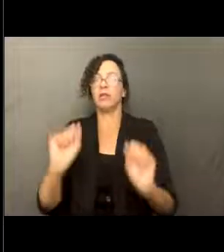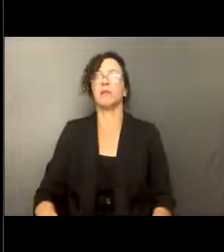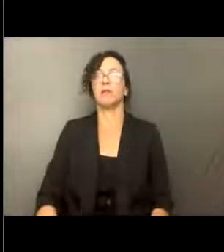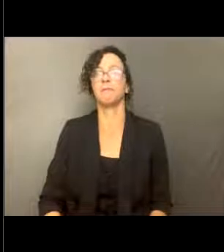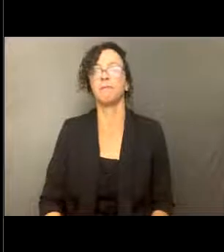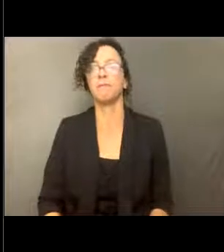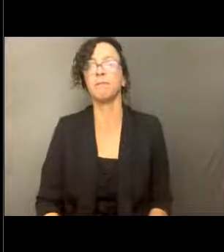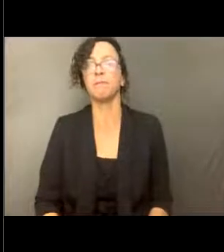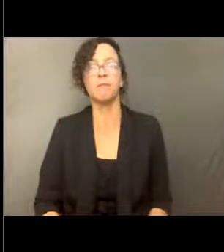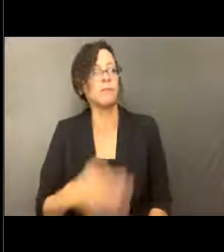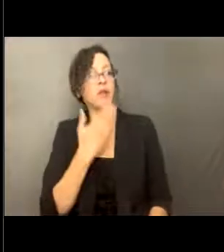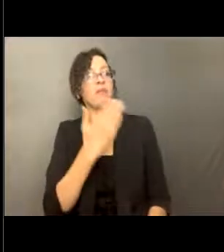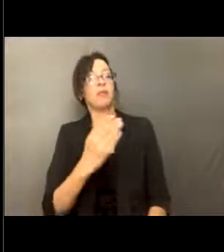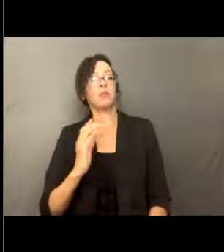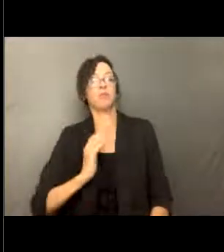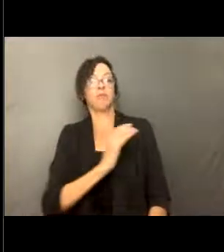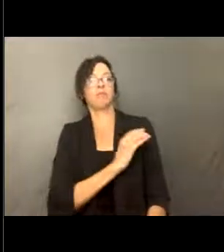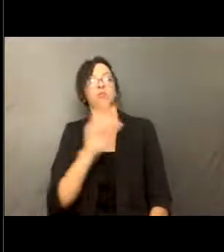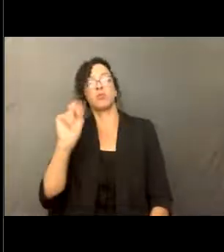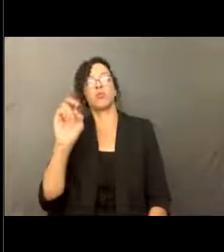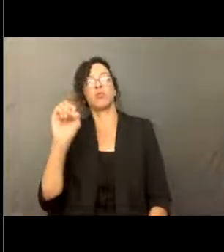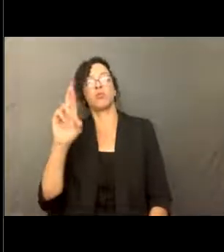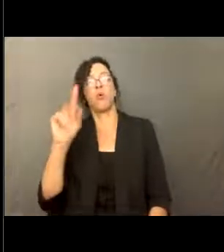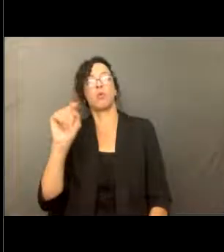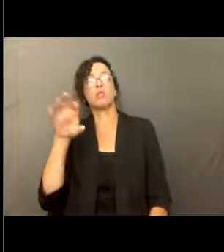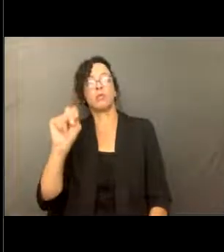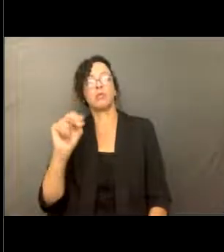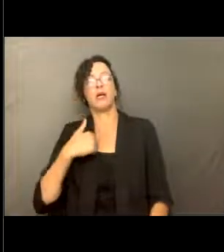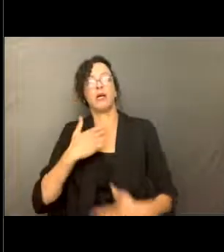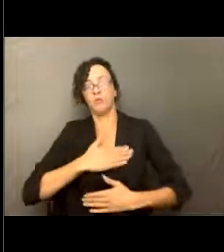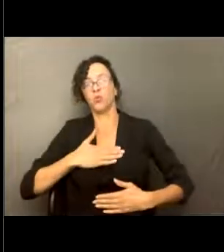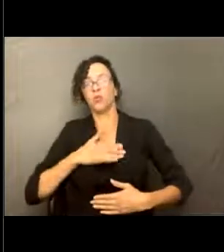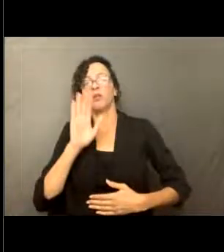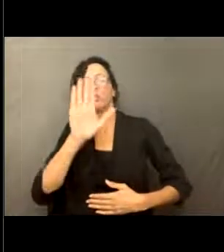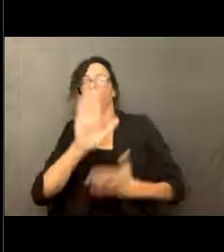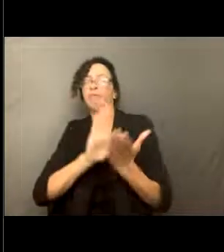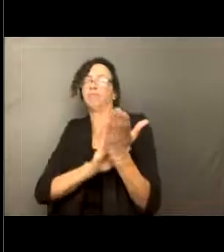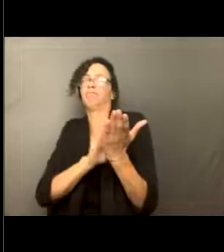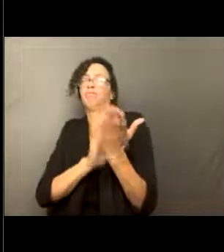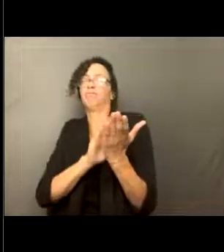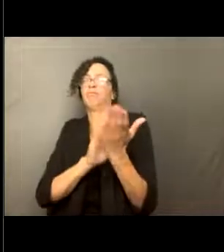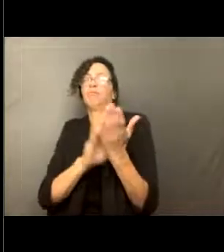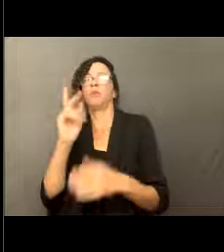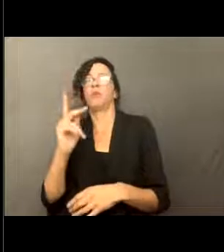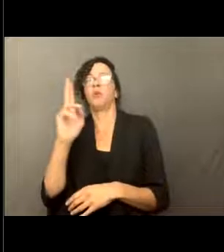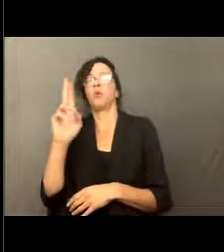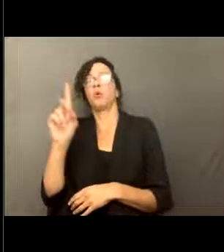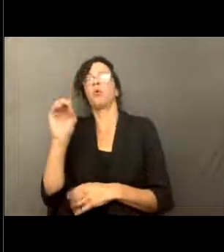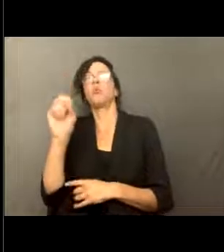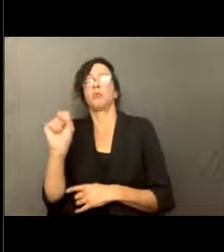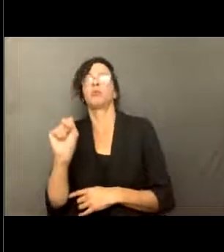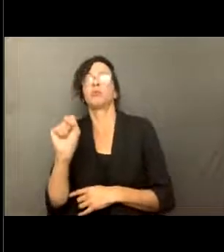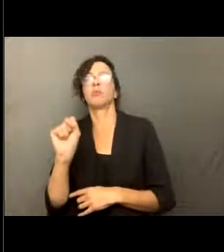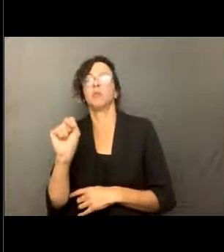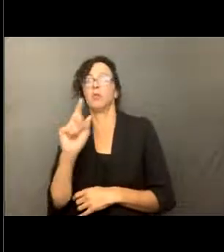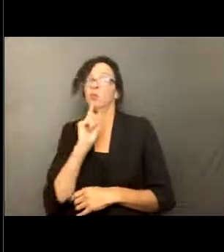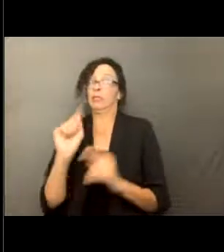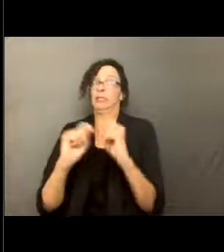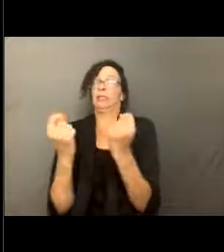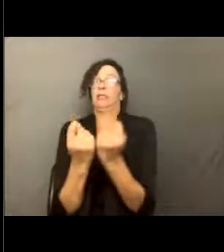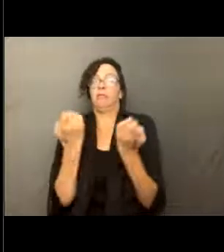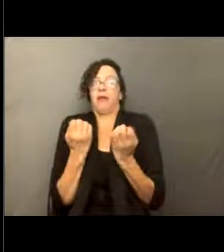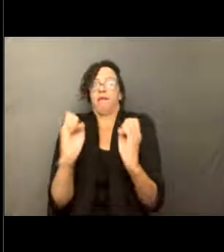Thank you, Commissioner Norton. I appreciate the kudos. It's really a team effort. It's been, I